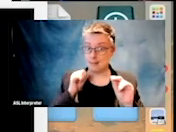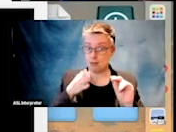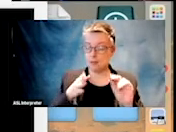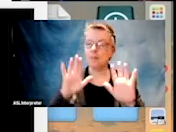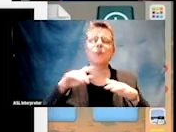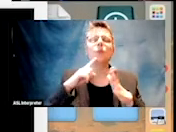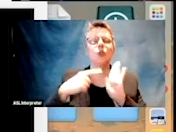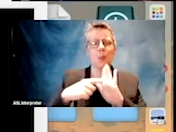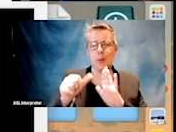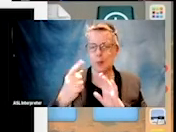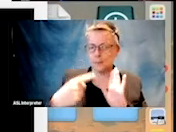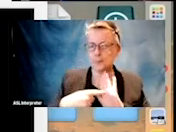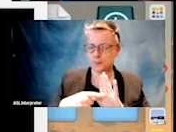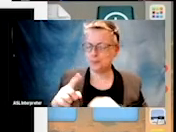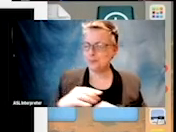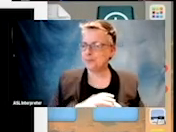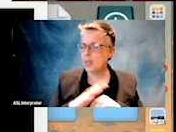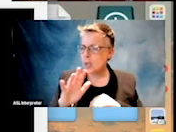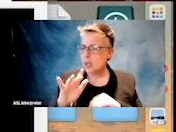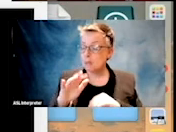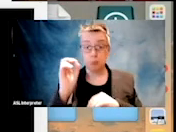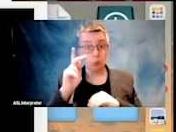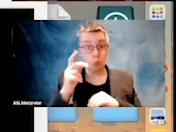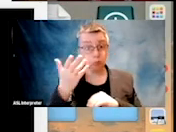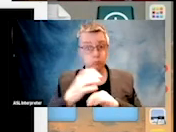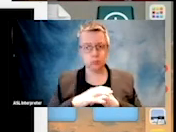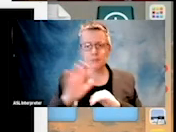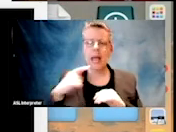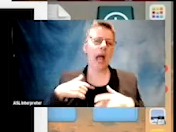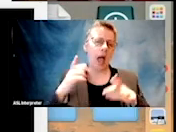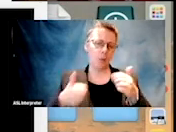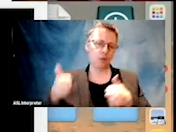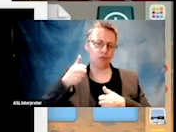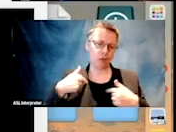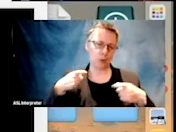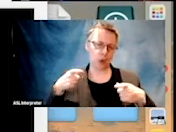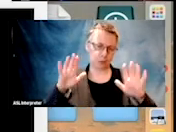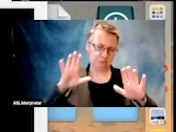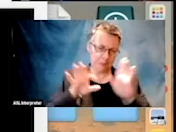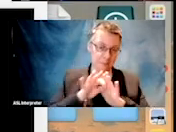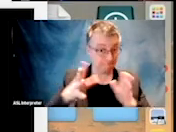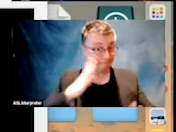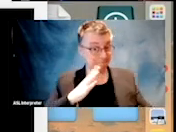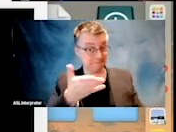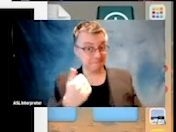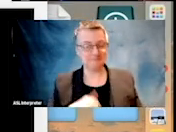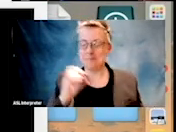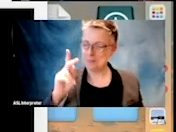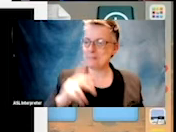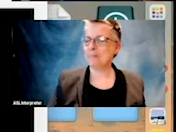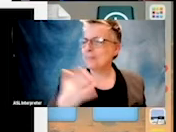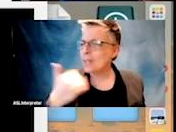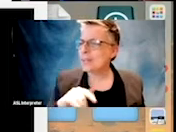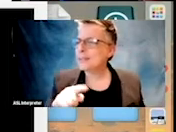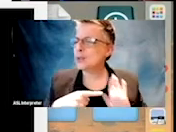so here, well, let's talk about other things. Okay. I will be in charge. Uh, okay. So